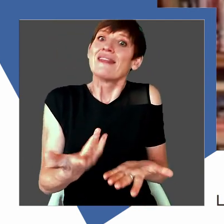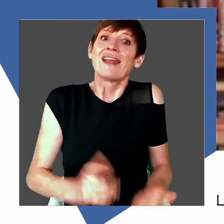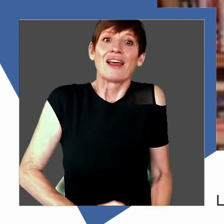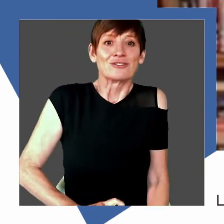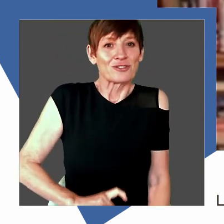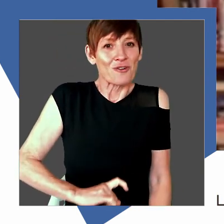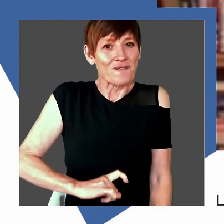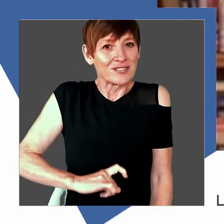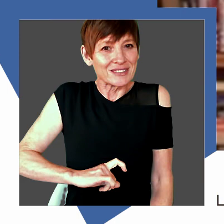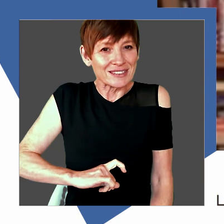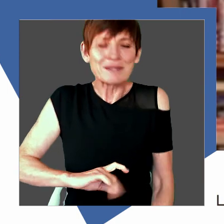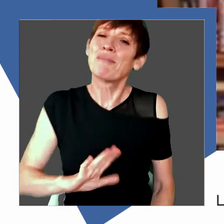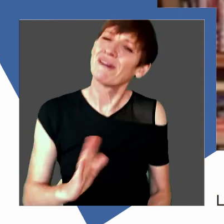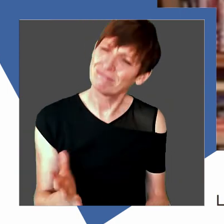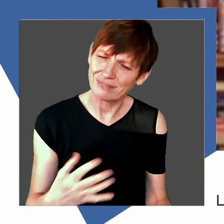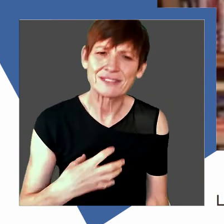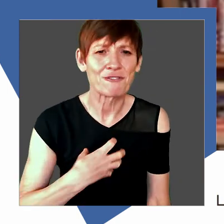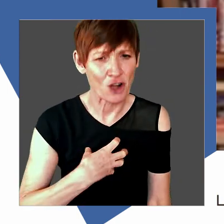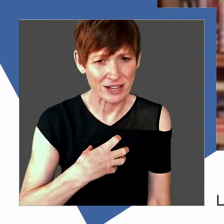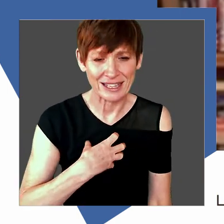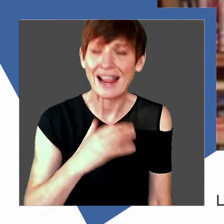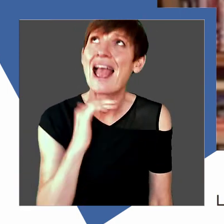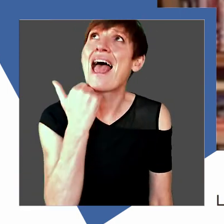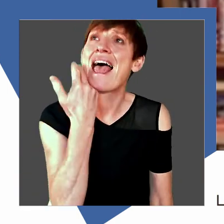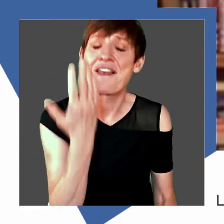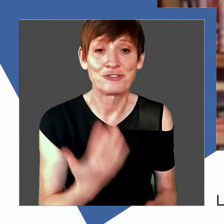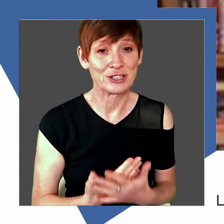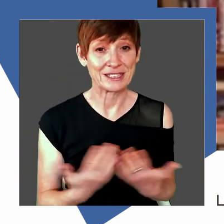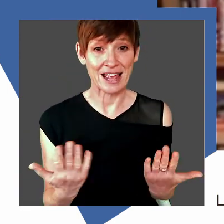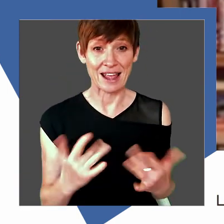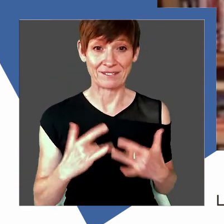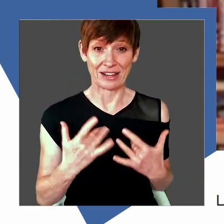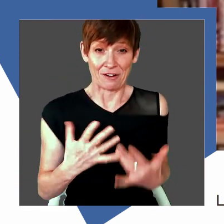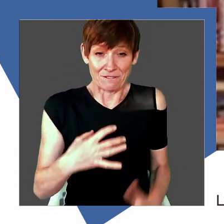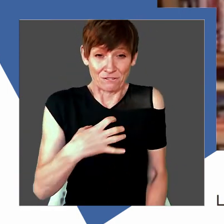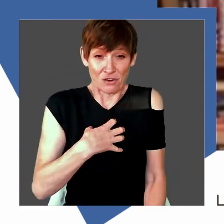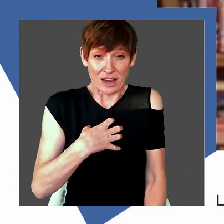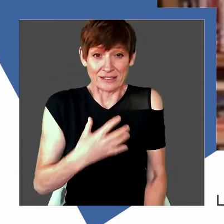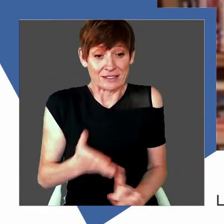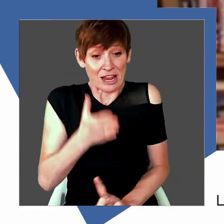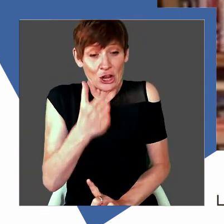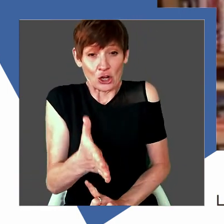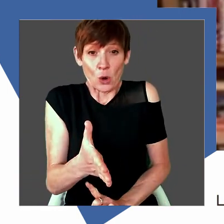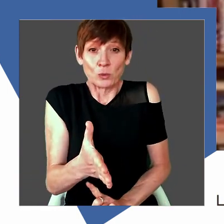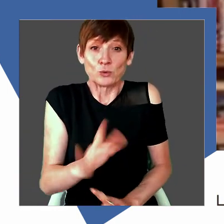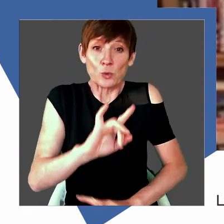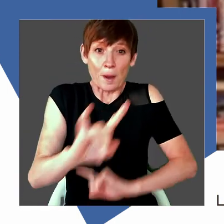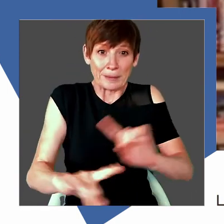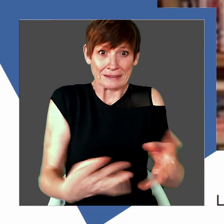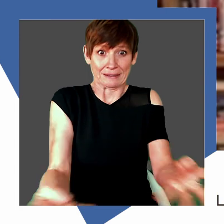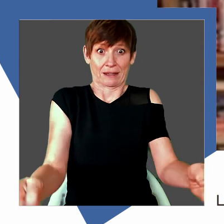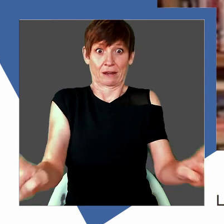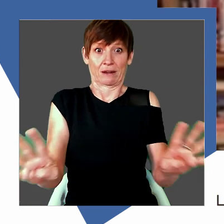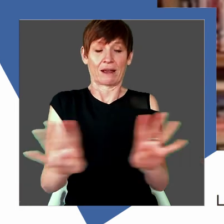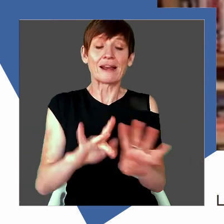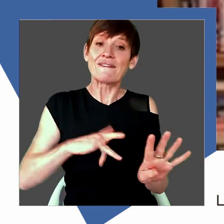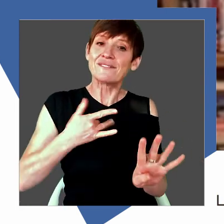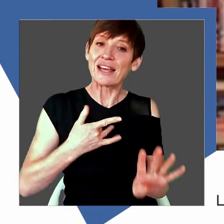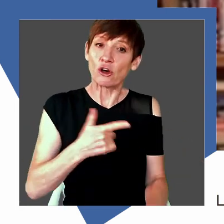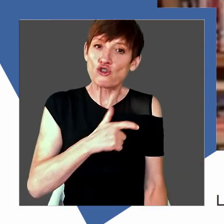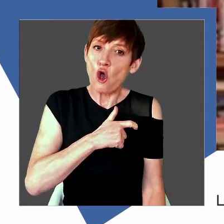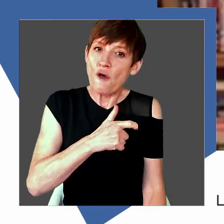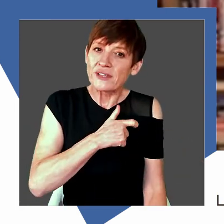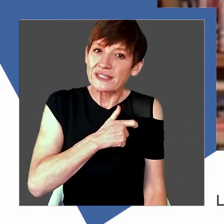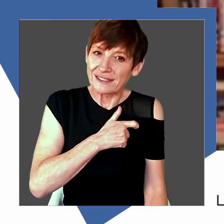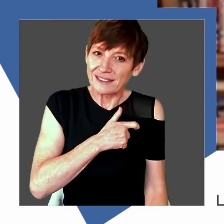like it is frightening. Every day it's like, it's frightening. I walk into like big meetings and I feel really nervous, and I think you